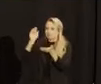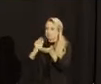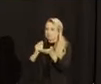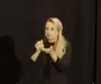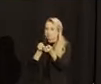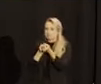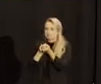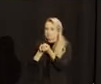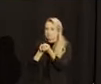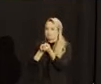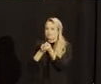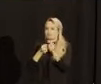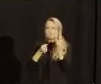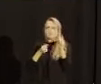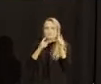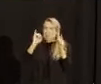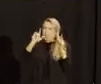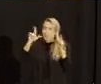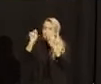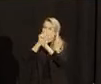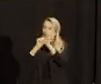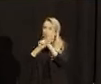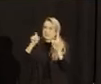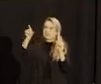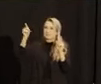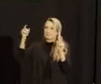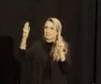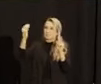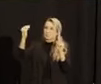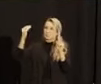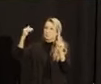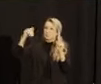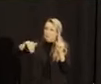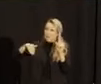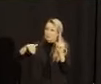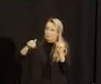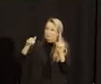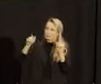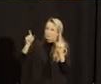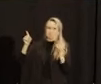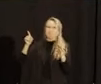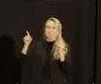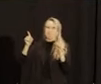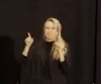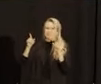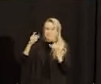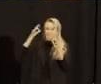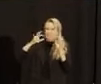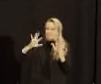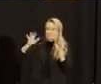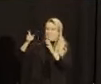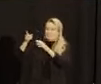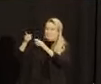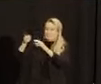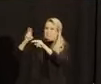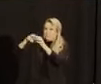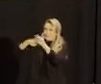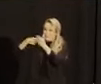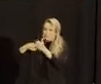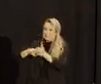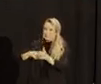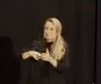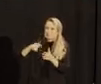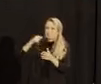you, he still went to law school. Is he doing as good as he would have done with a Harvard Law School education and no college